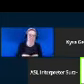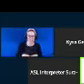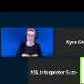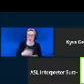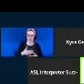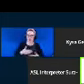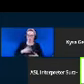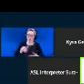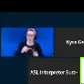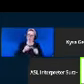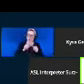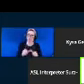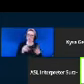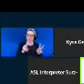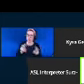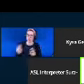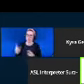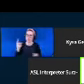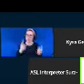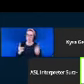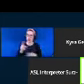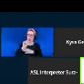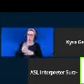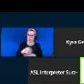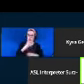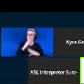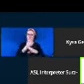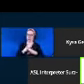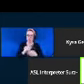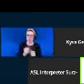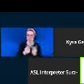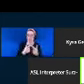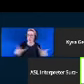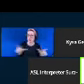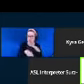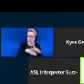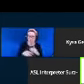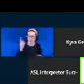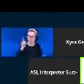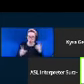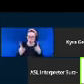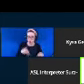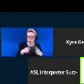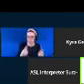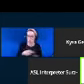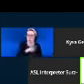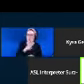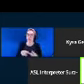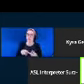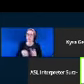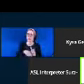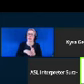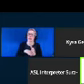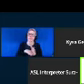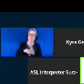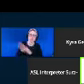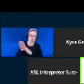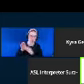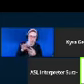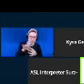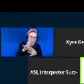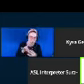about thinking about overcoming barriers to language access that we've heard, the emphasis on building trust, the idea of